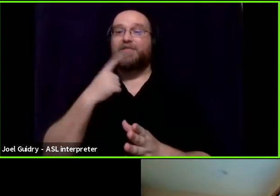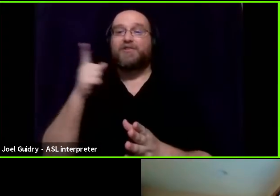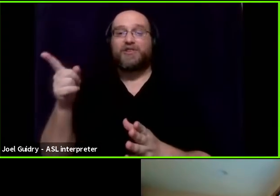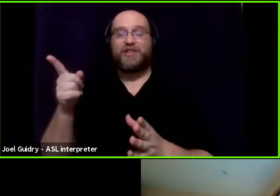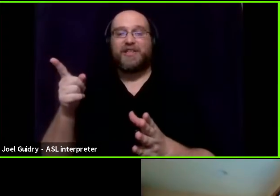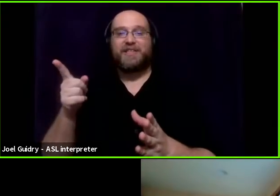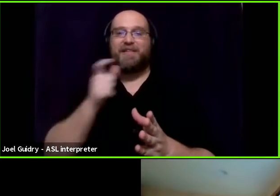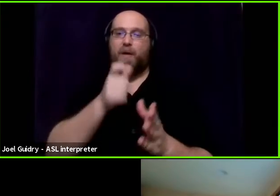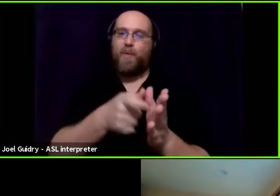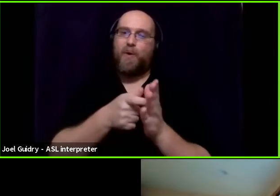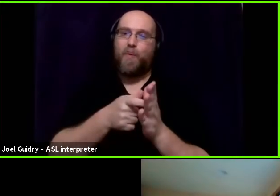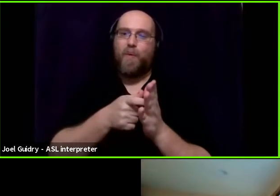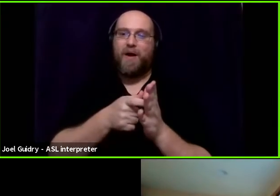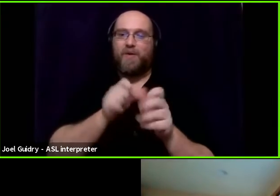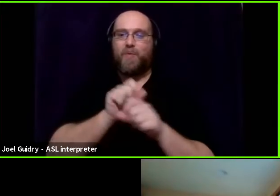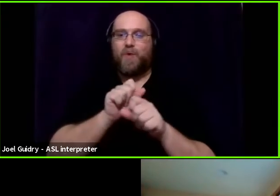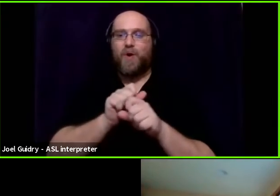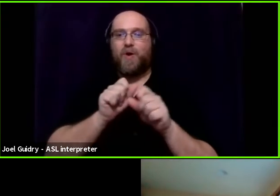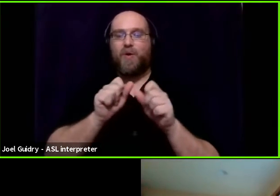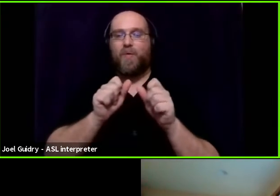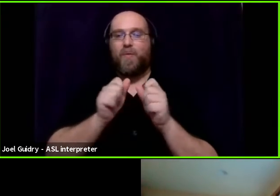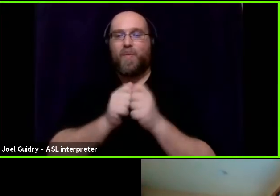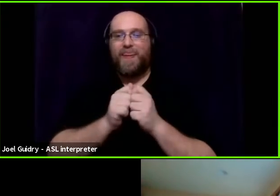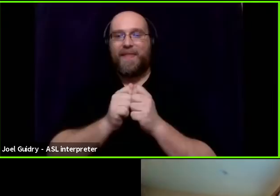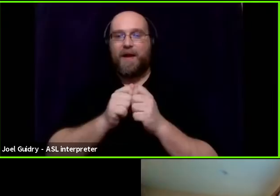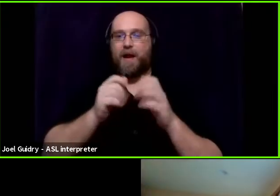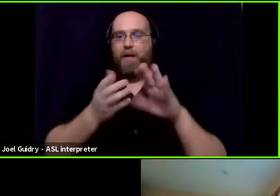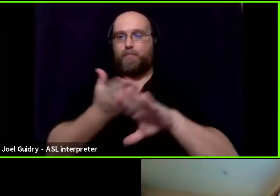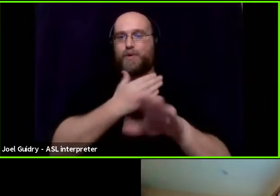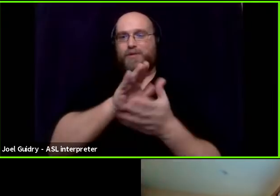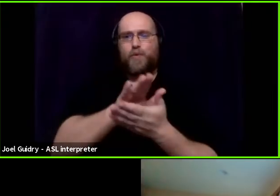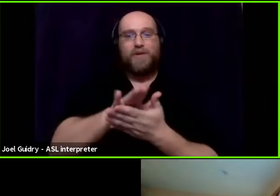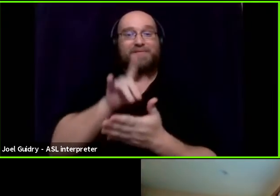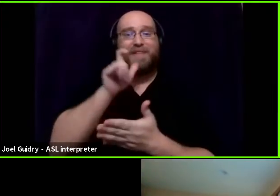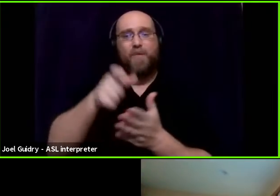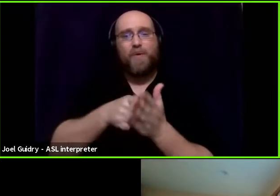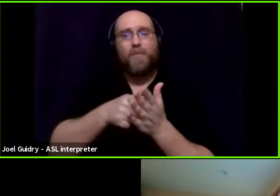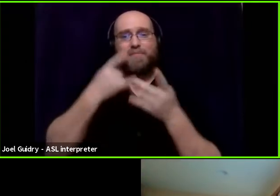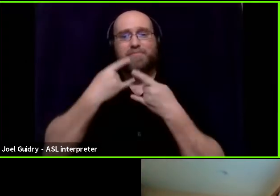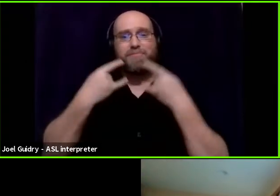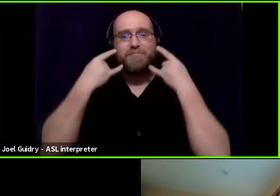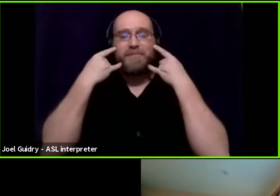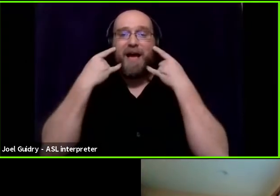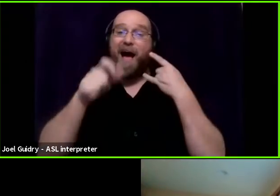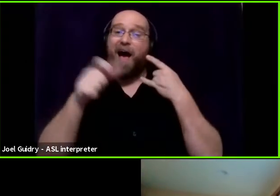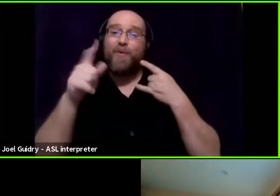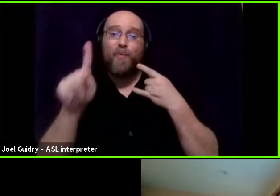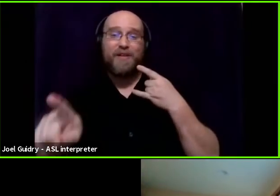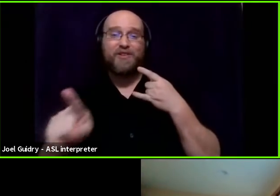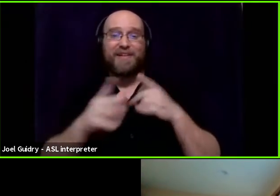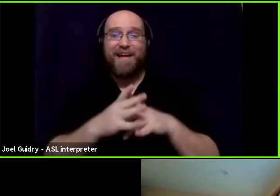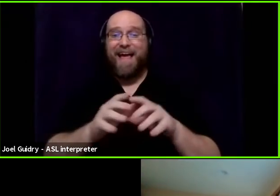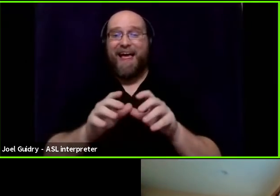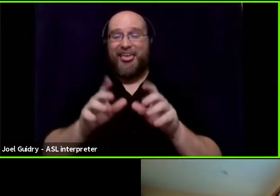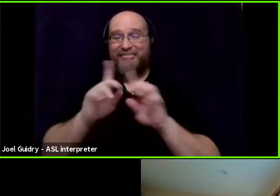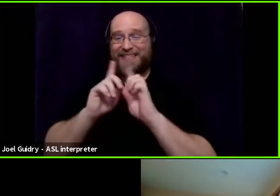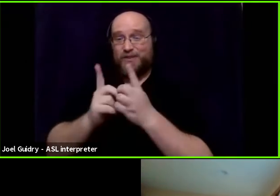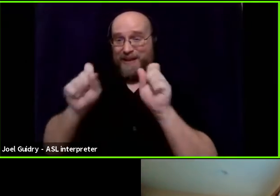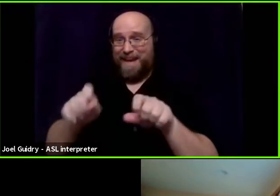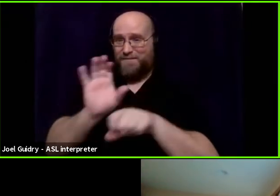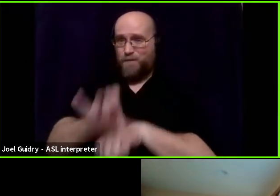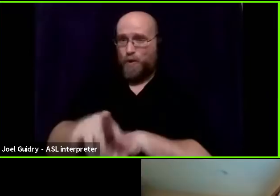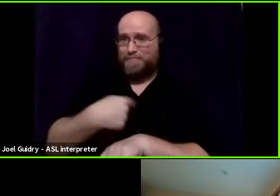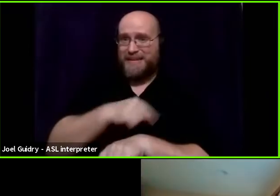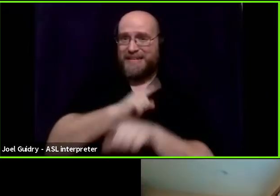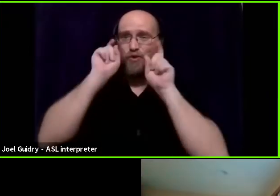N95 mask? One question we have is, can the district force me to shave off my beard? And several members are also asking if it's